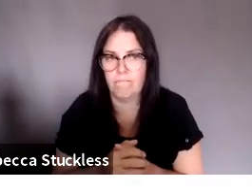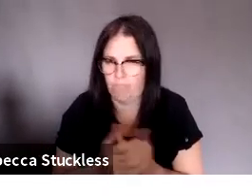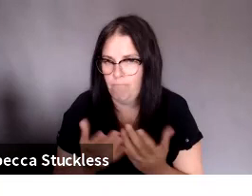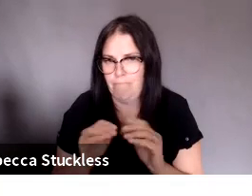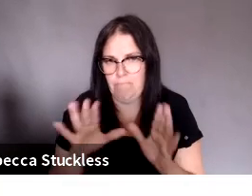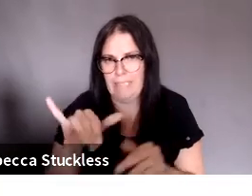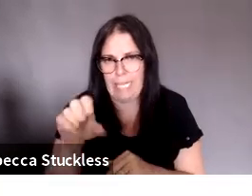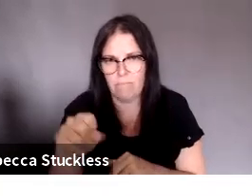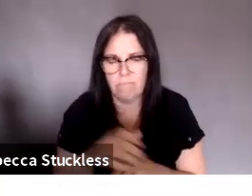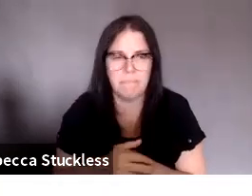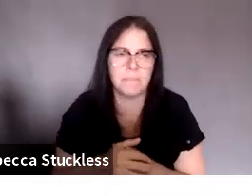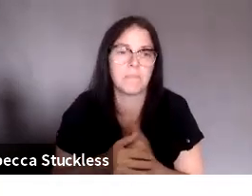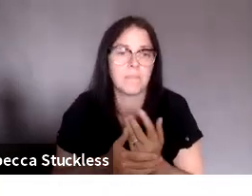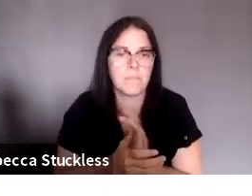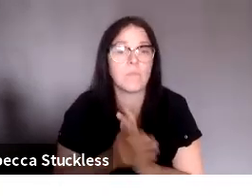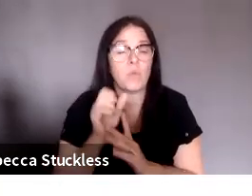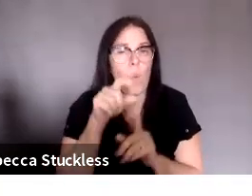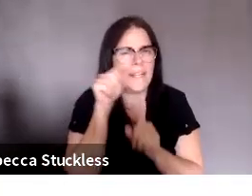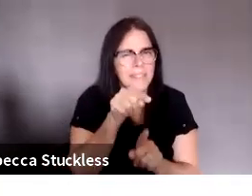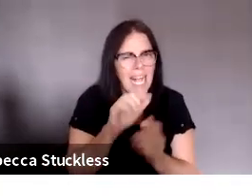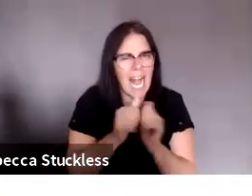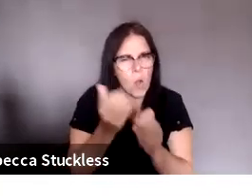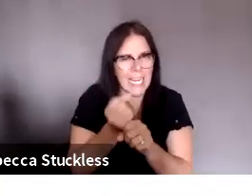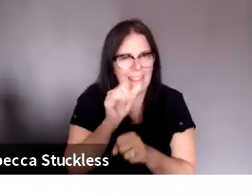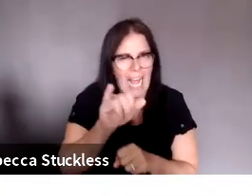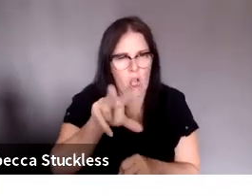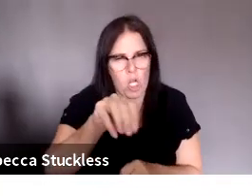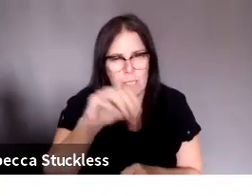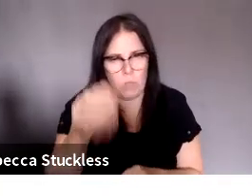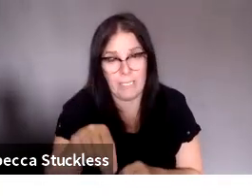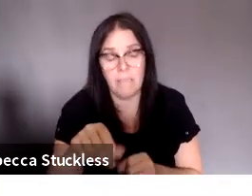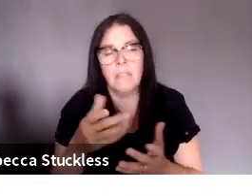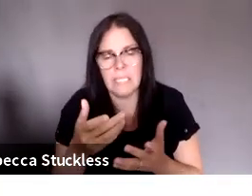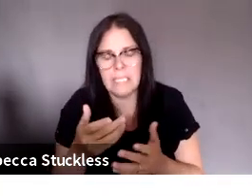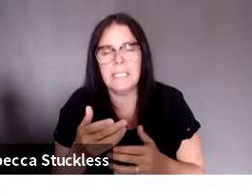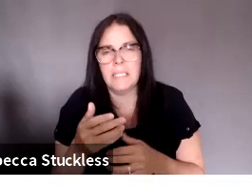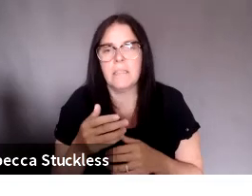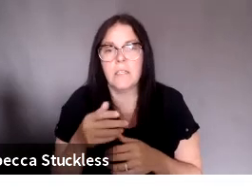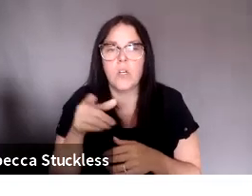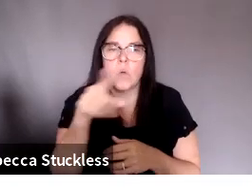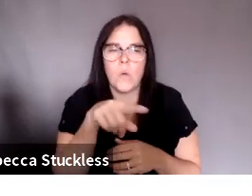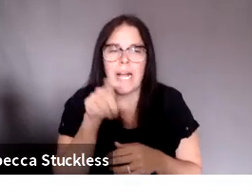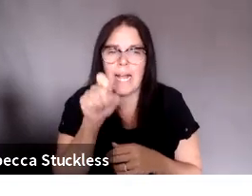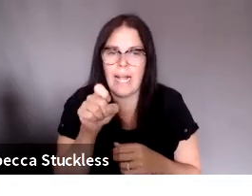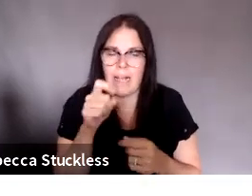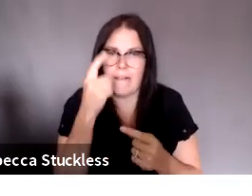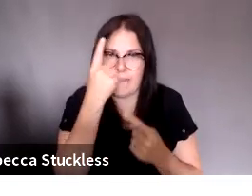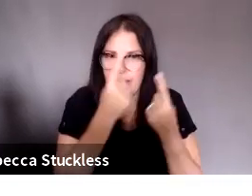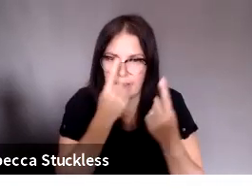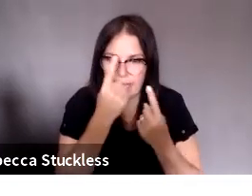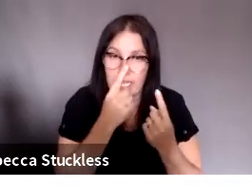So to get the 30%, what you really need to think of is that you need each of your learners to come in